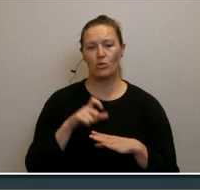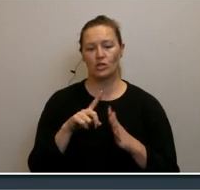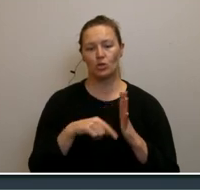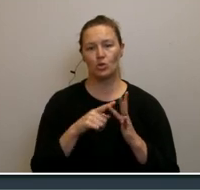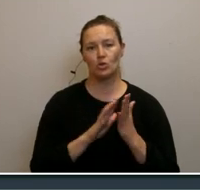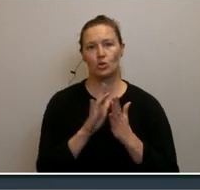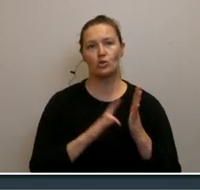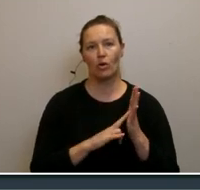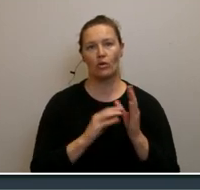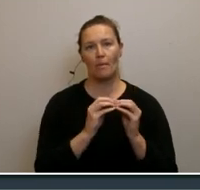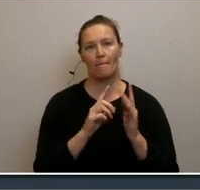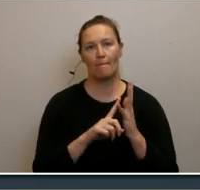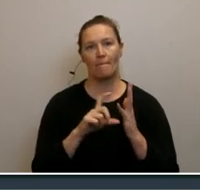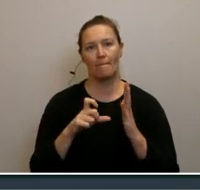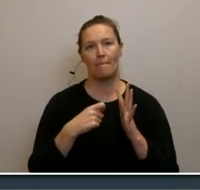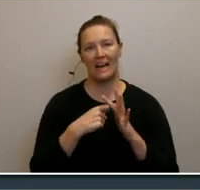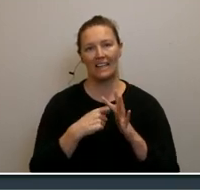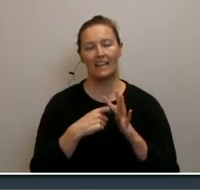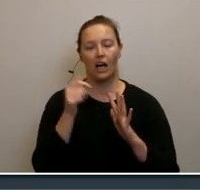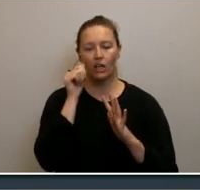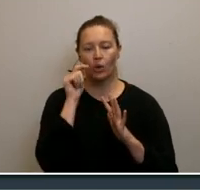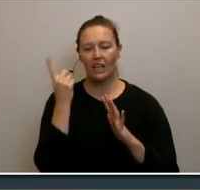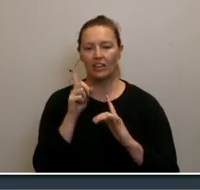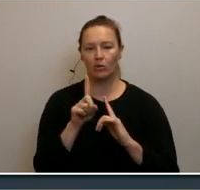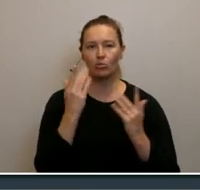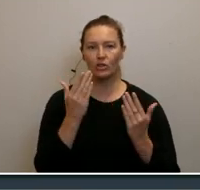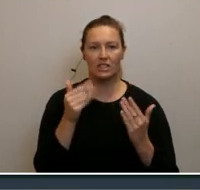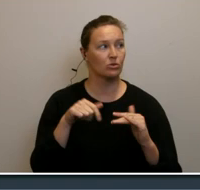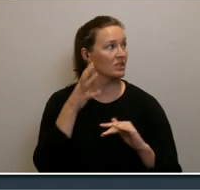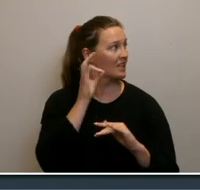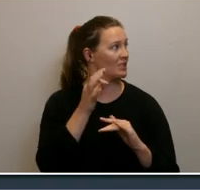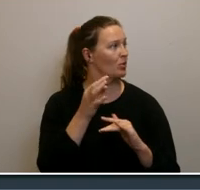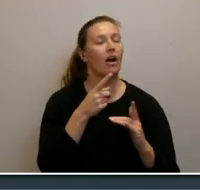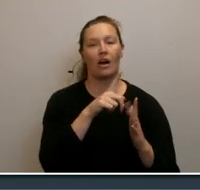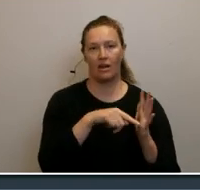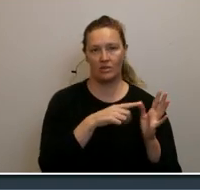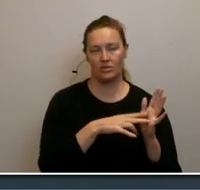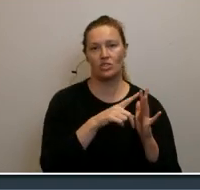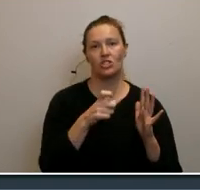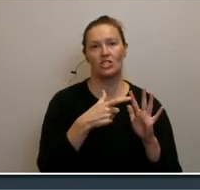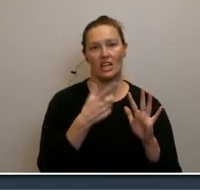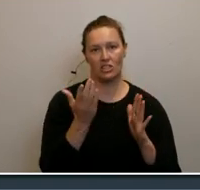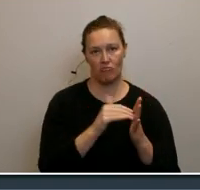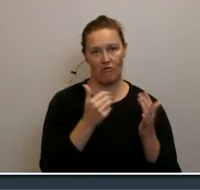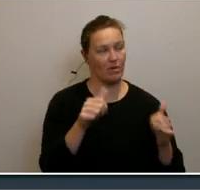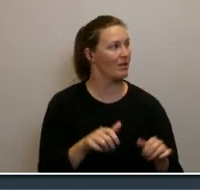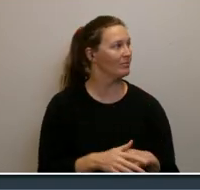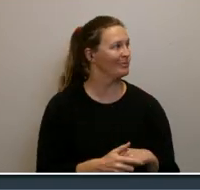been in front of this committee or this council on previous occasions. Here's Janice now. Welcome,